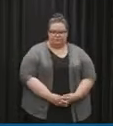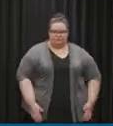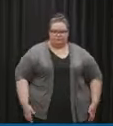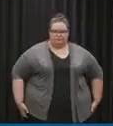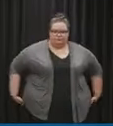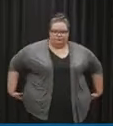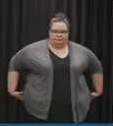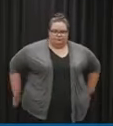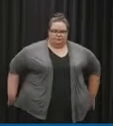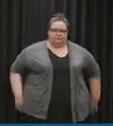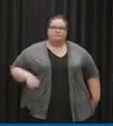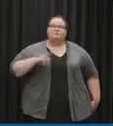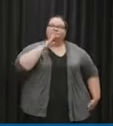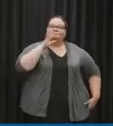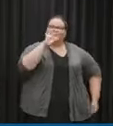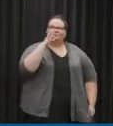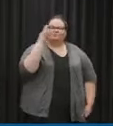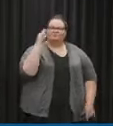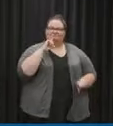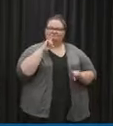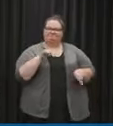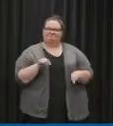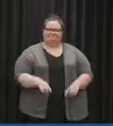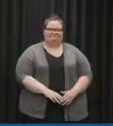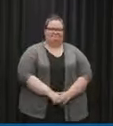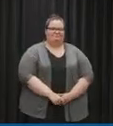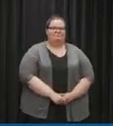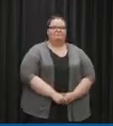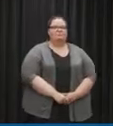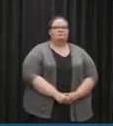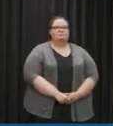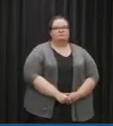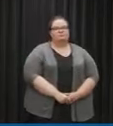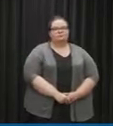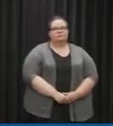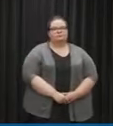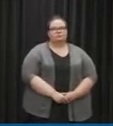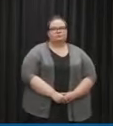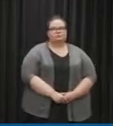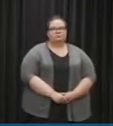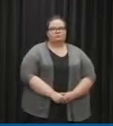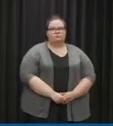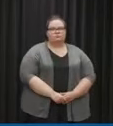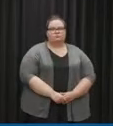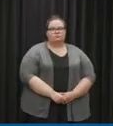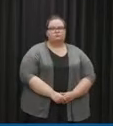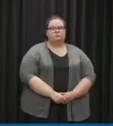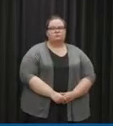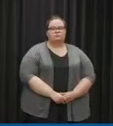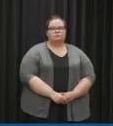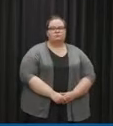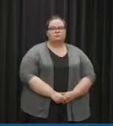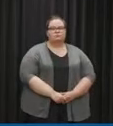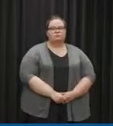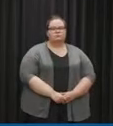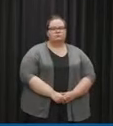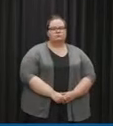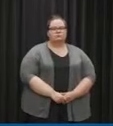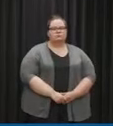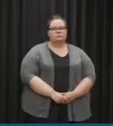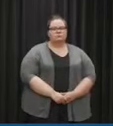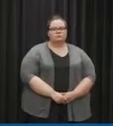George. We come online. Yes, as we mentioned earlier, all clubs, like chess clubs